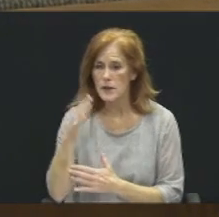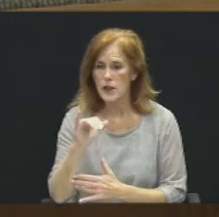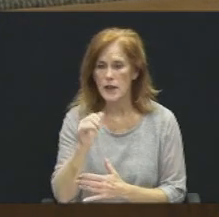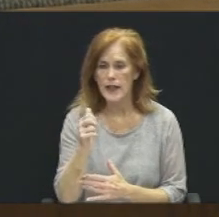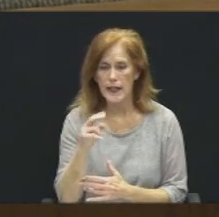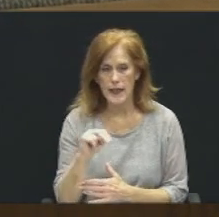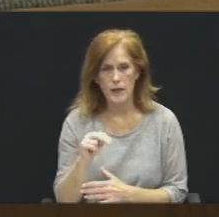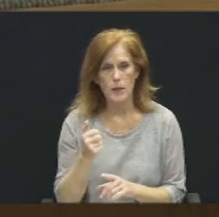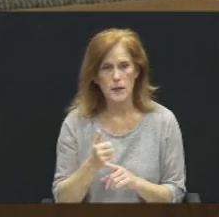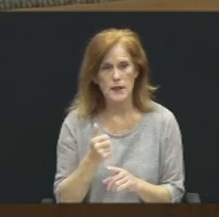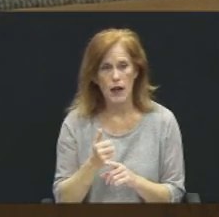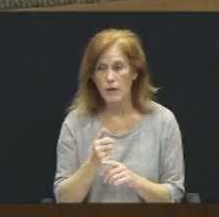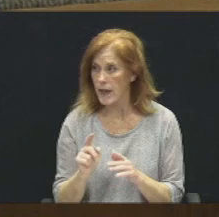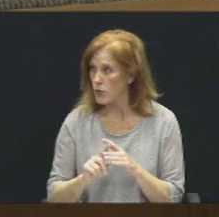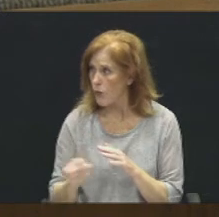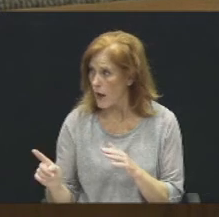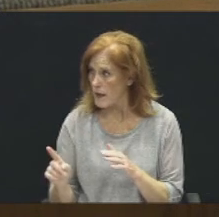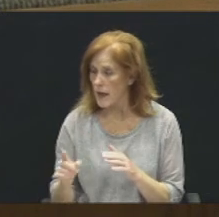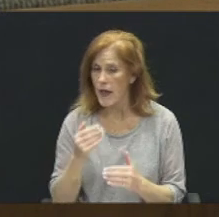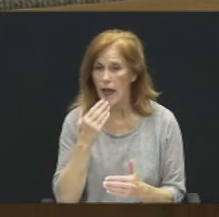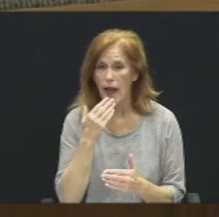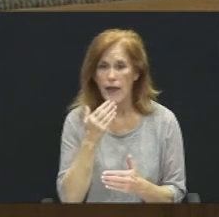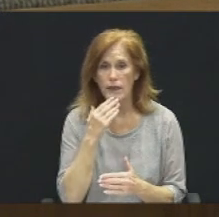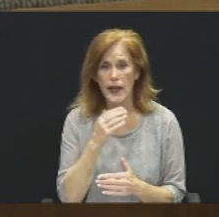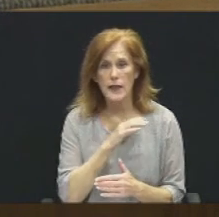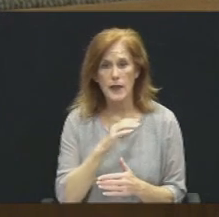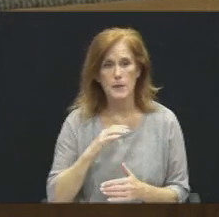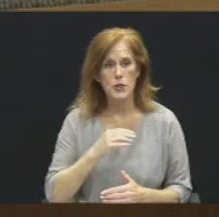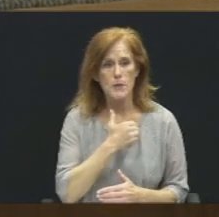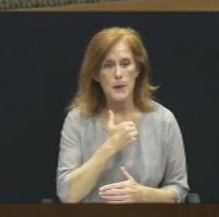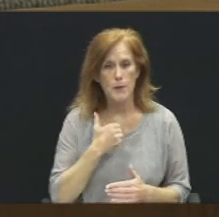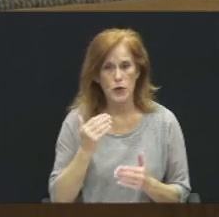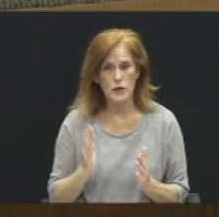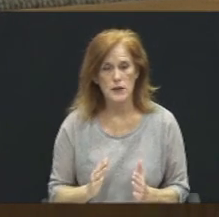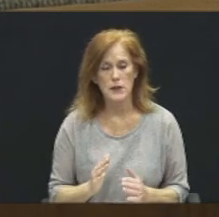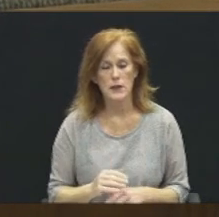who had to run, and thank the commission members